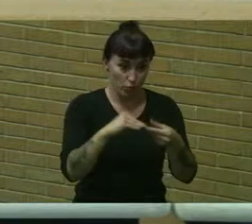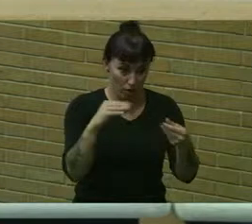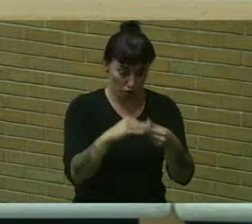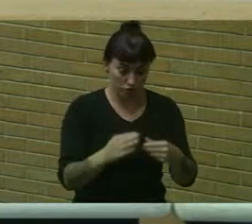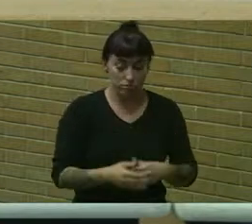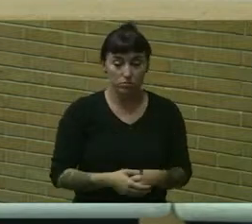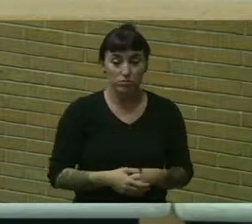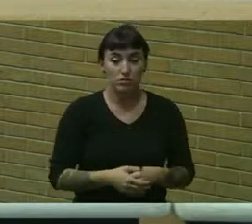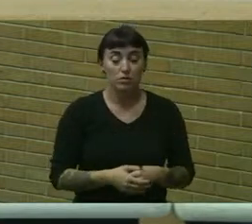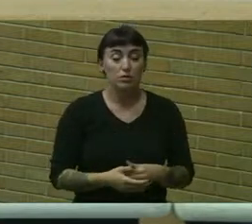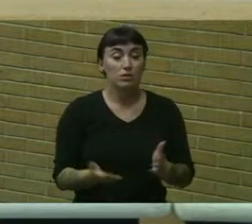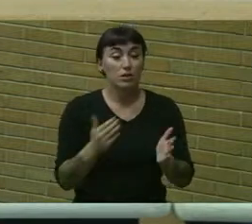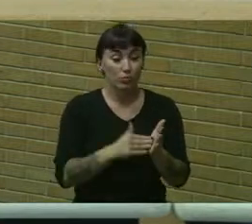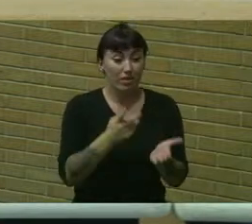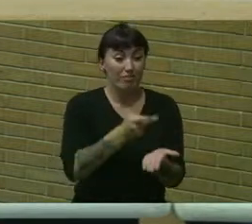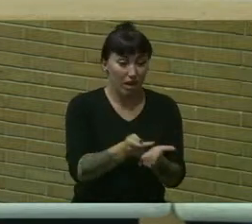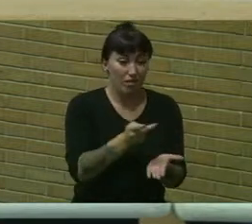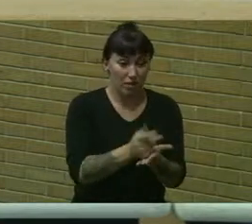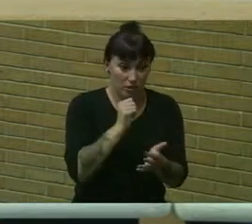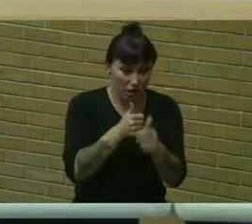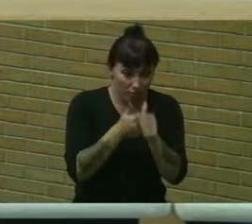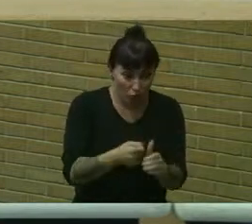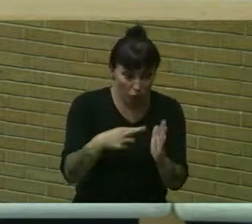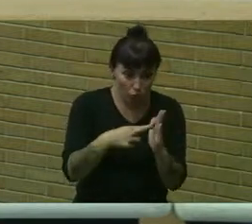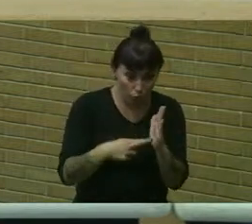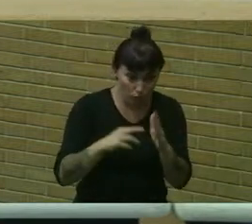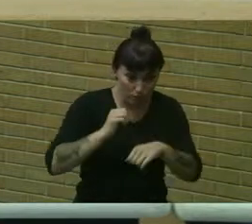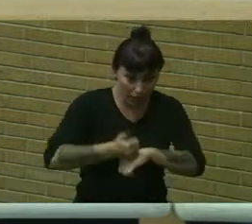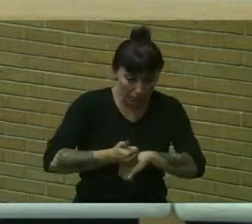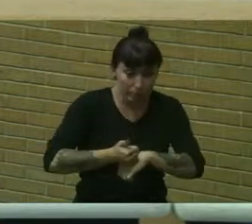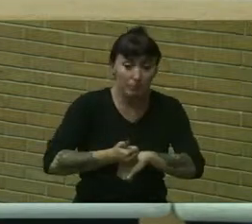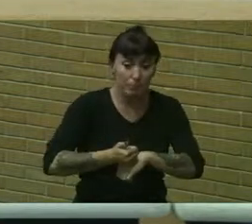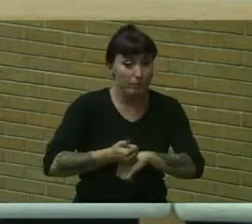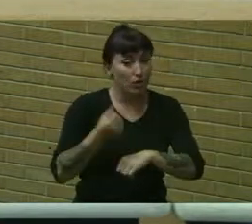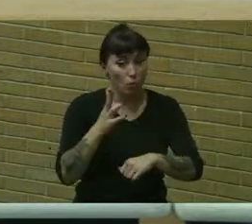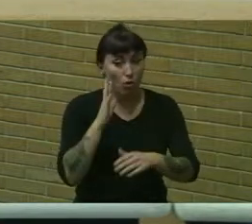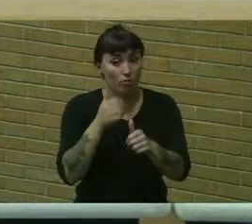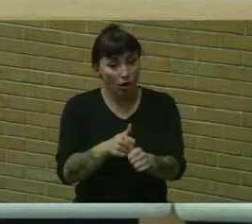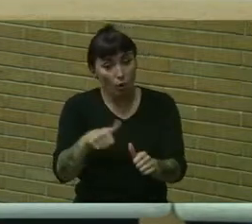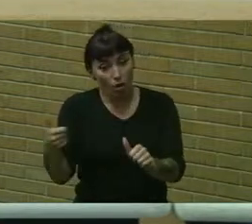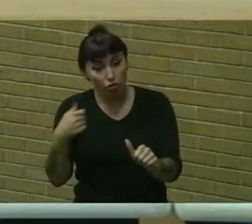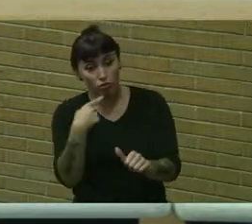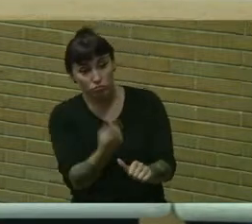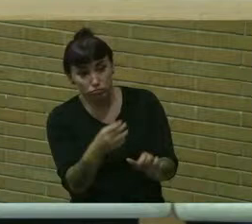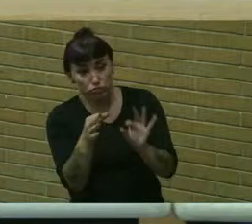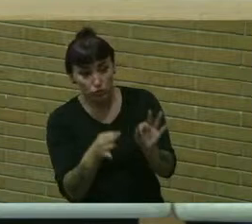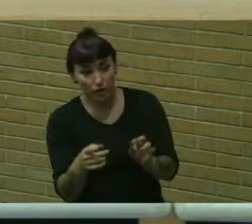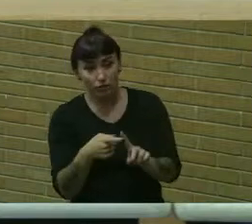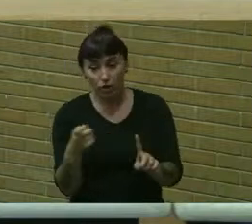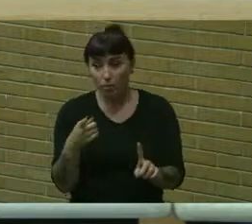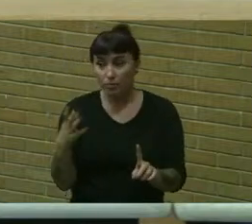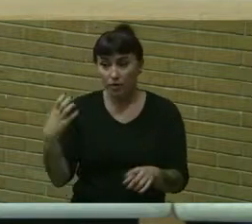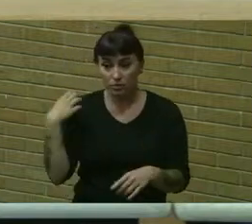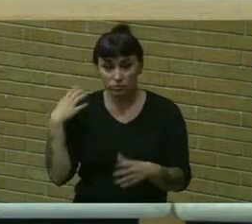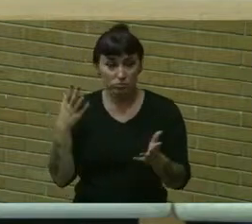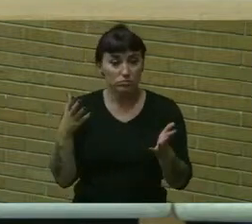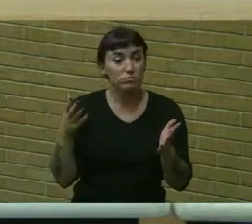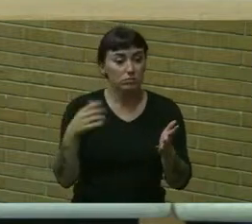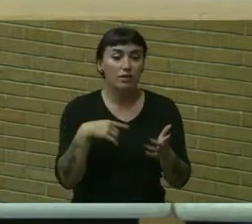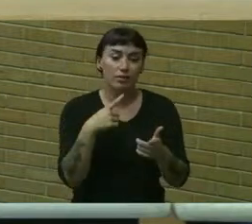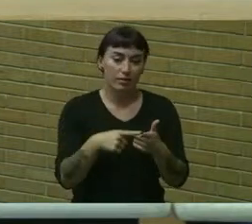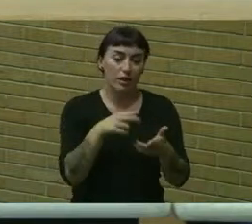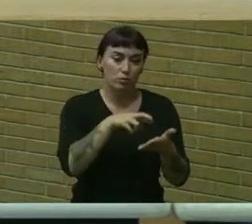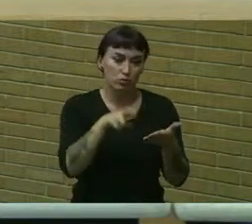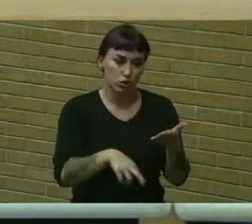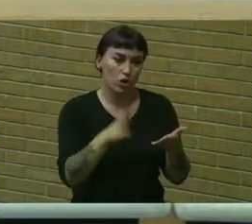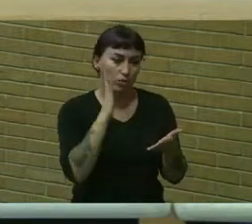remarks. Repeated failure to follow the rules or follow other direction from the chair may result in